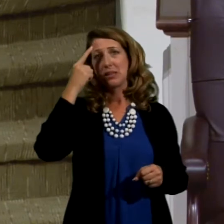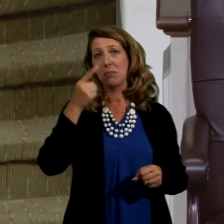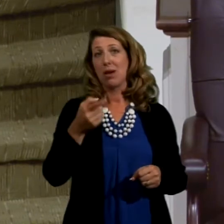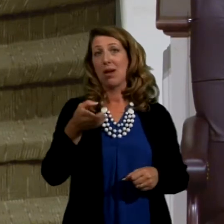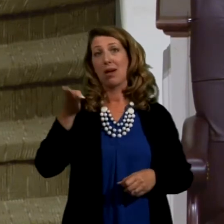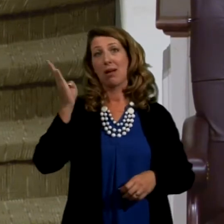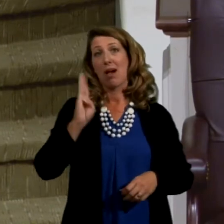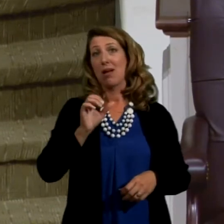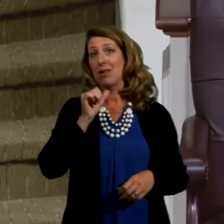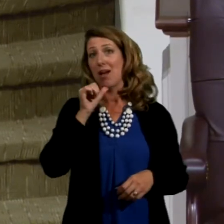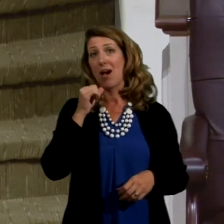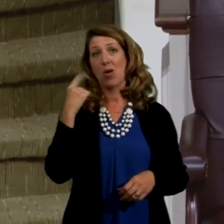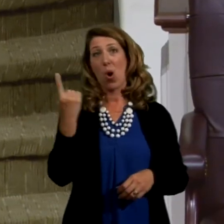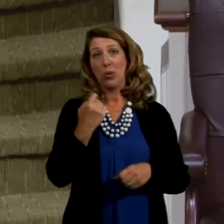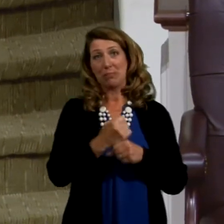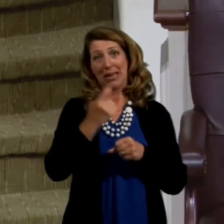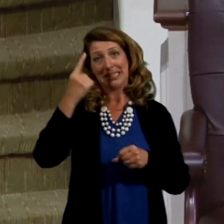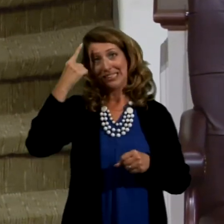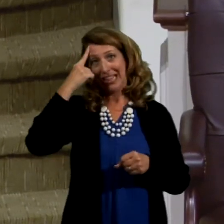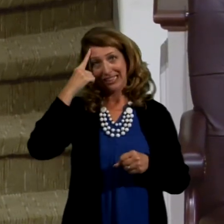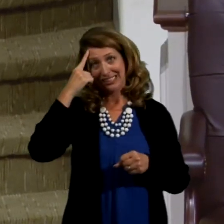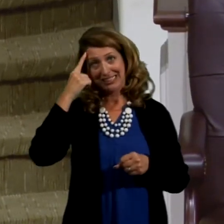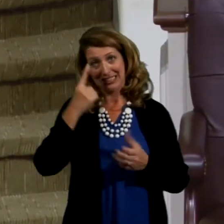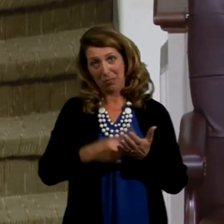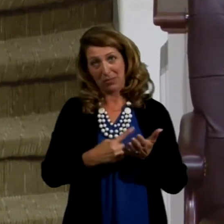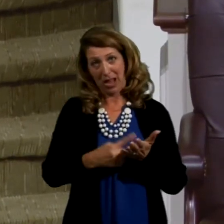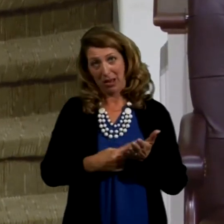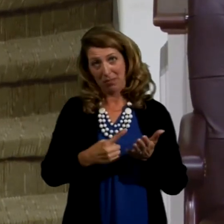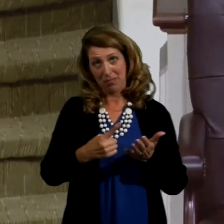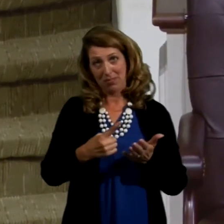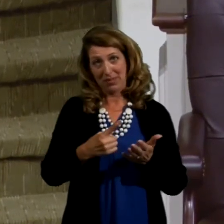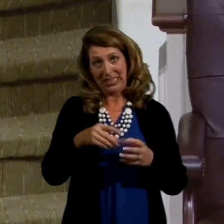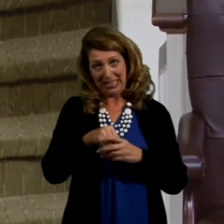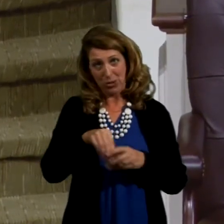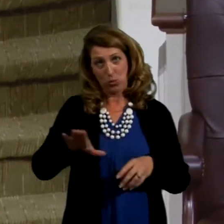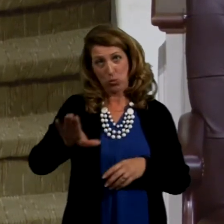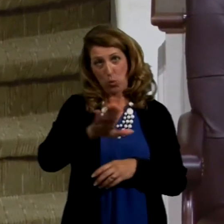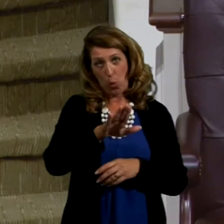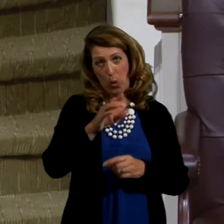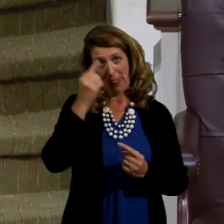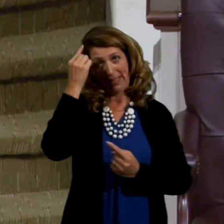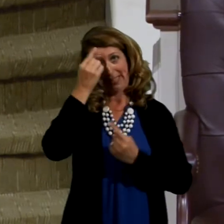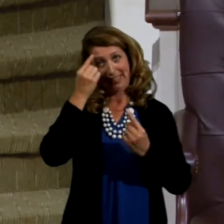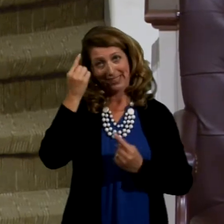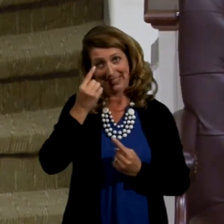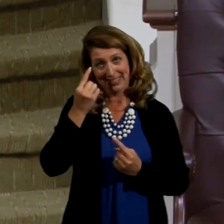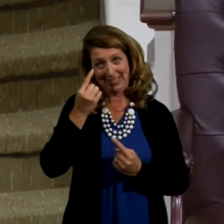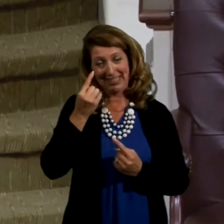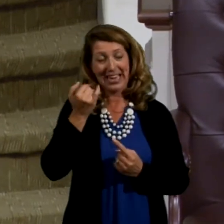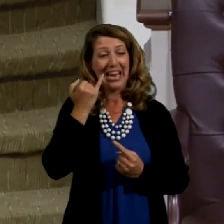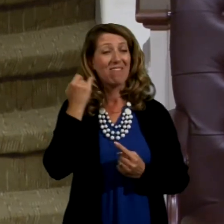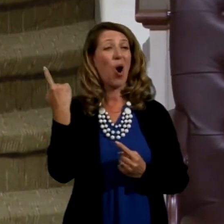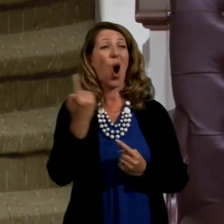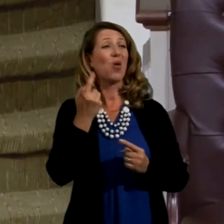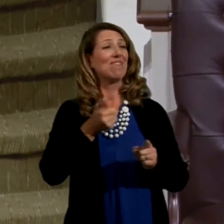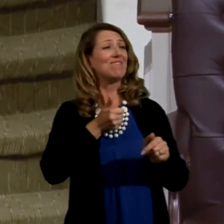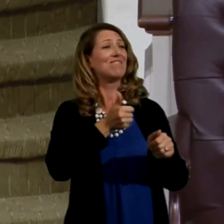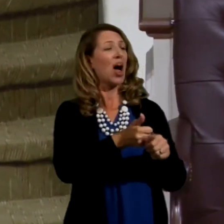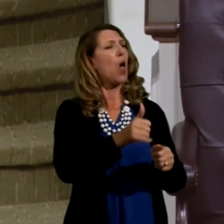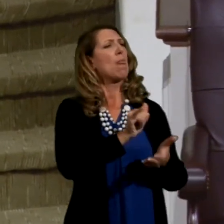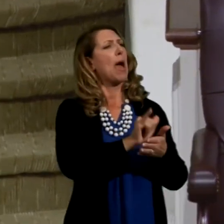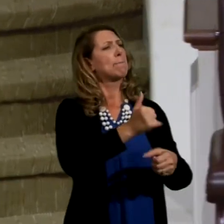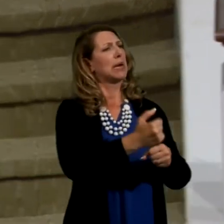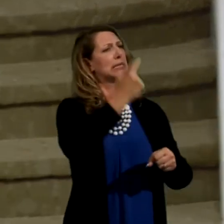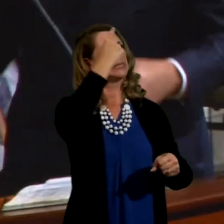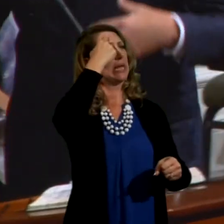convenient and he's not always logical in your decisions. If you only go with logic, you're going to make a lot of mistakes. God has